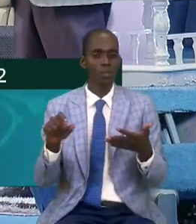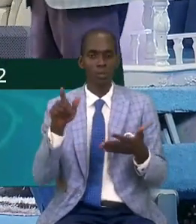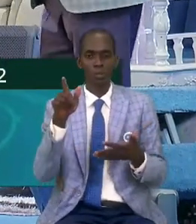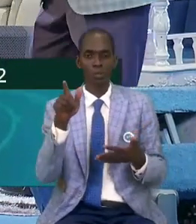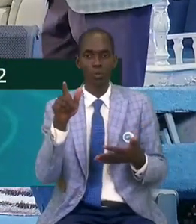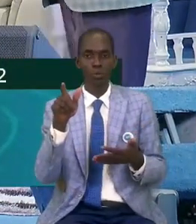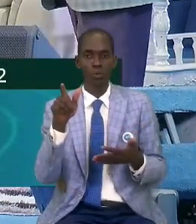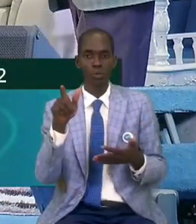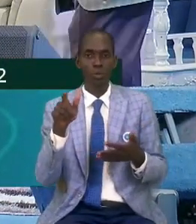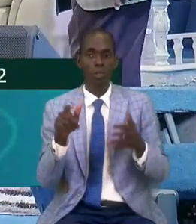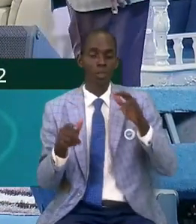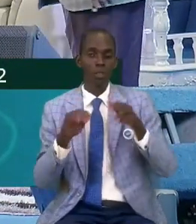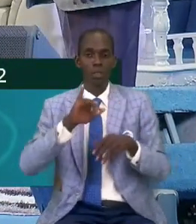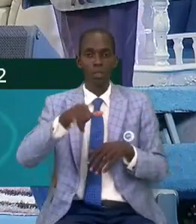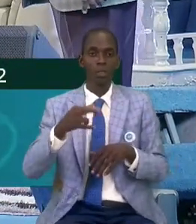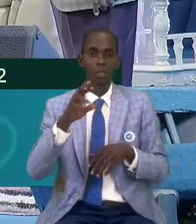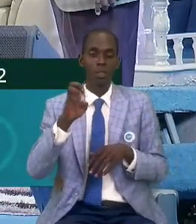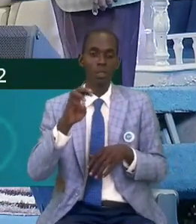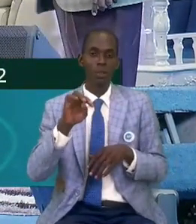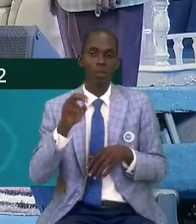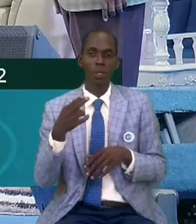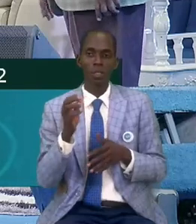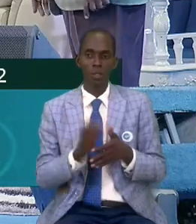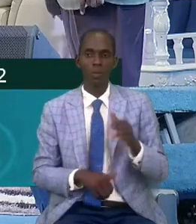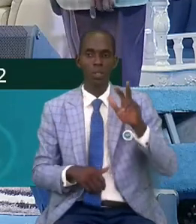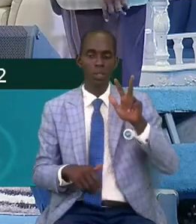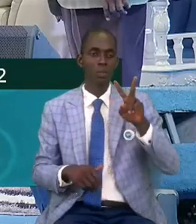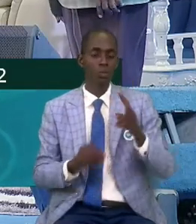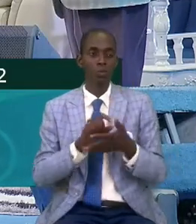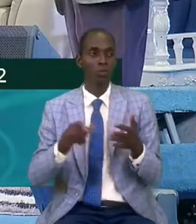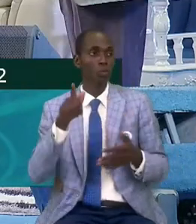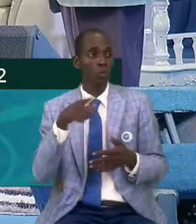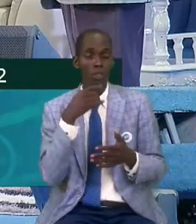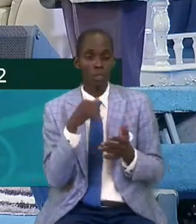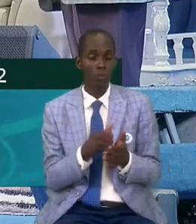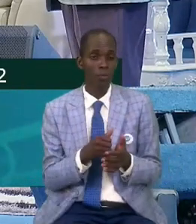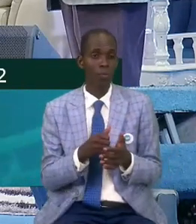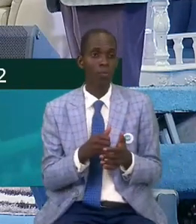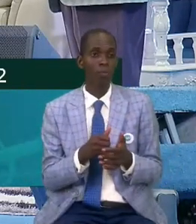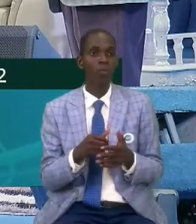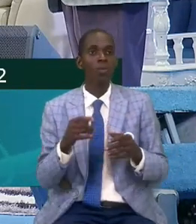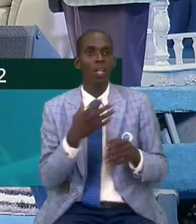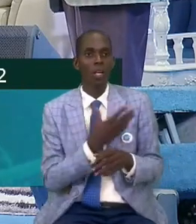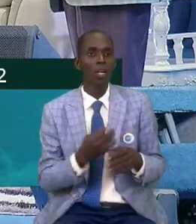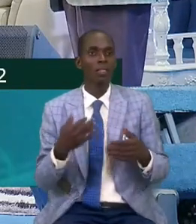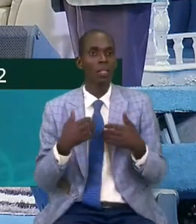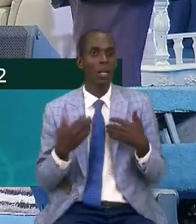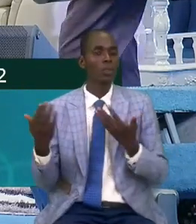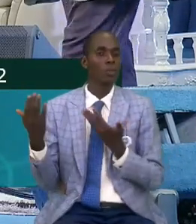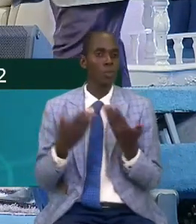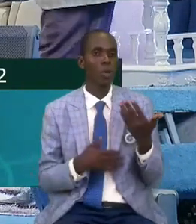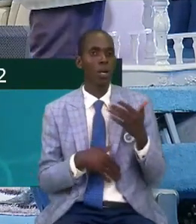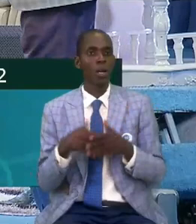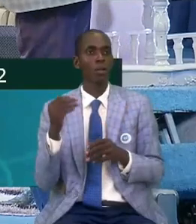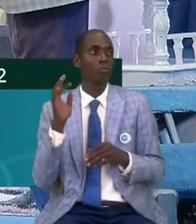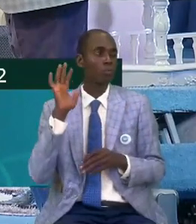21. It says, and has brought forth that people Israel out of the land of Egypt